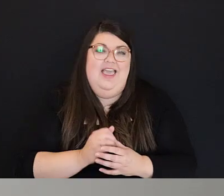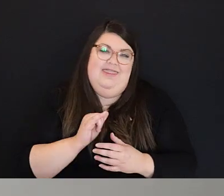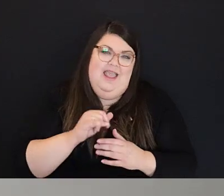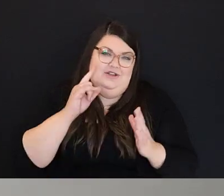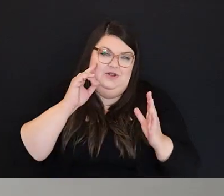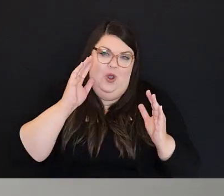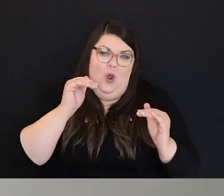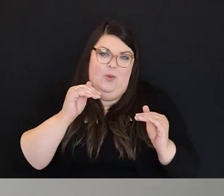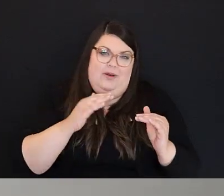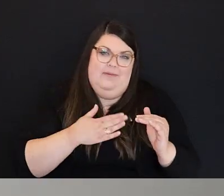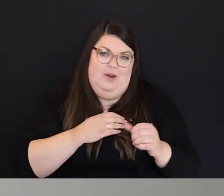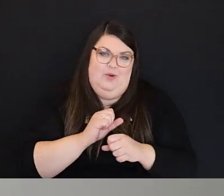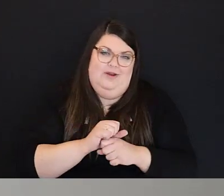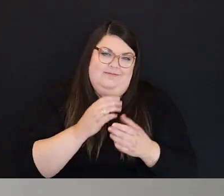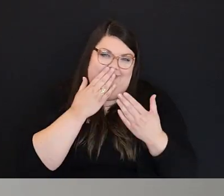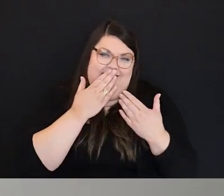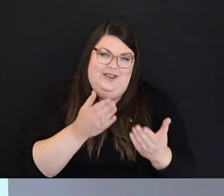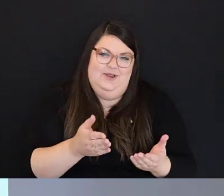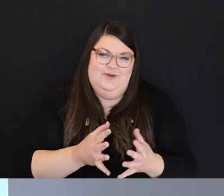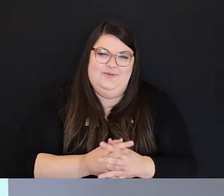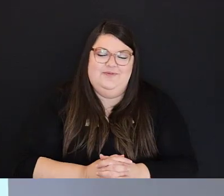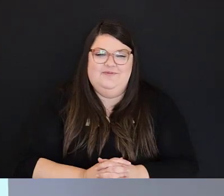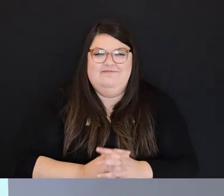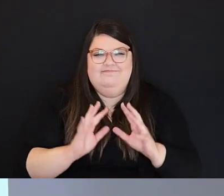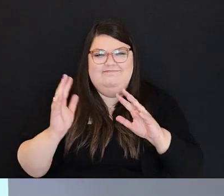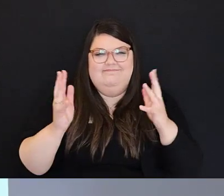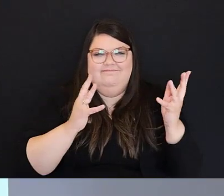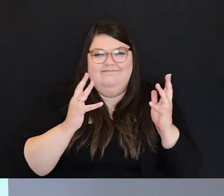the work. Thank you.